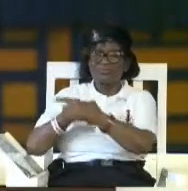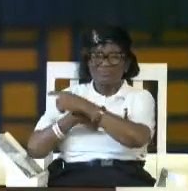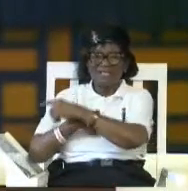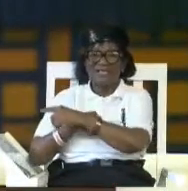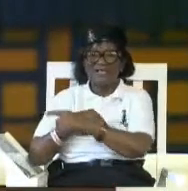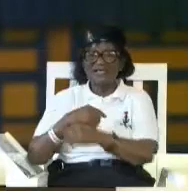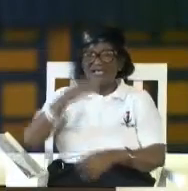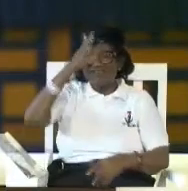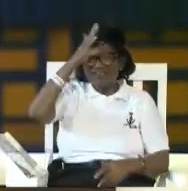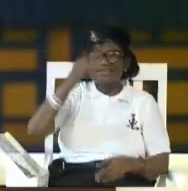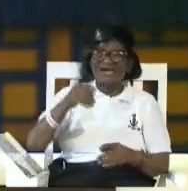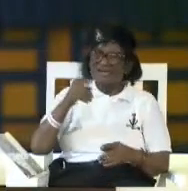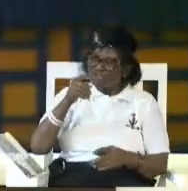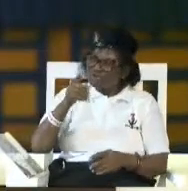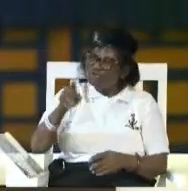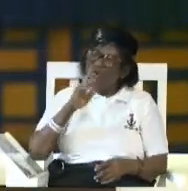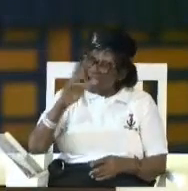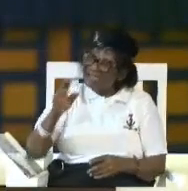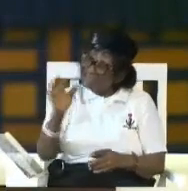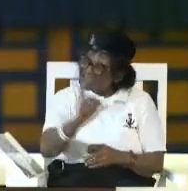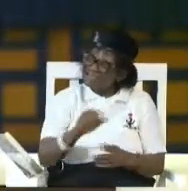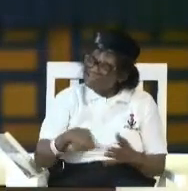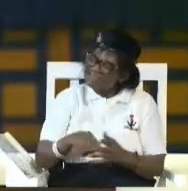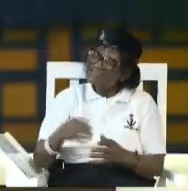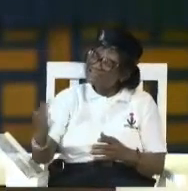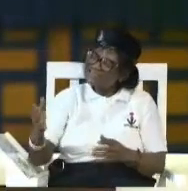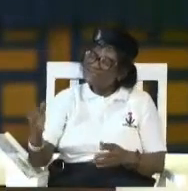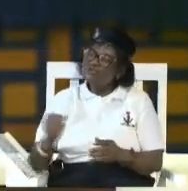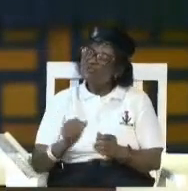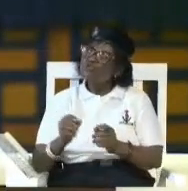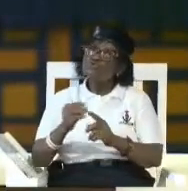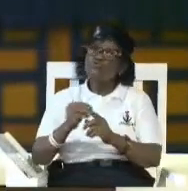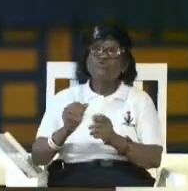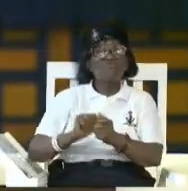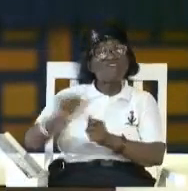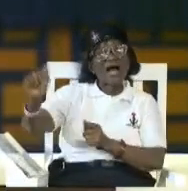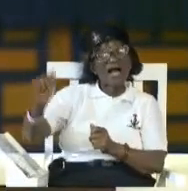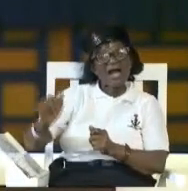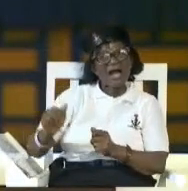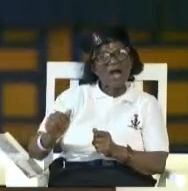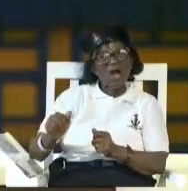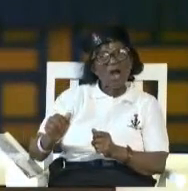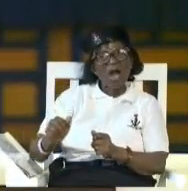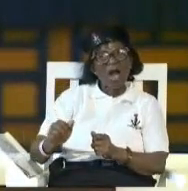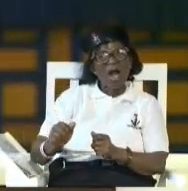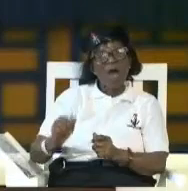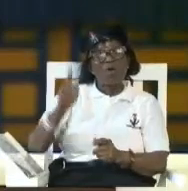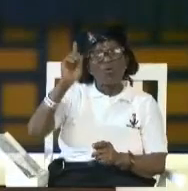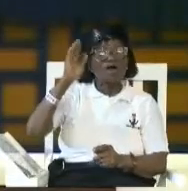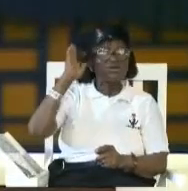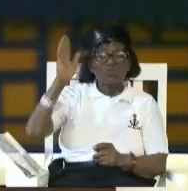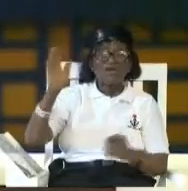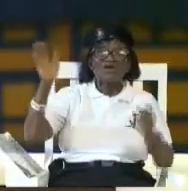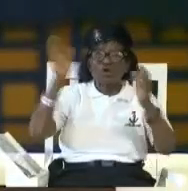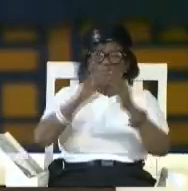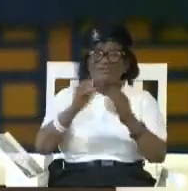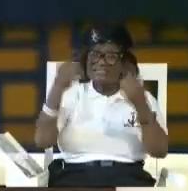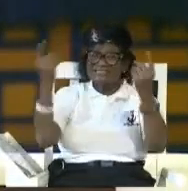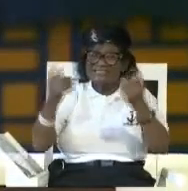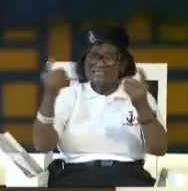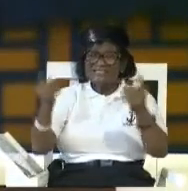Daddy, you are taking this thing too far. I mean, occasionally one will commit a sin without thinking about it. I say, is that